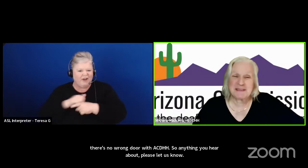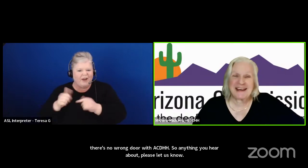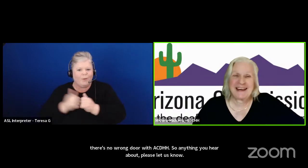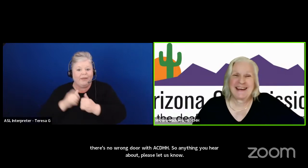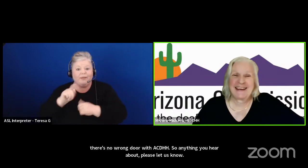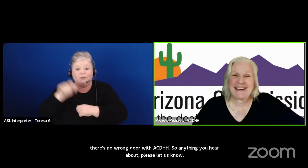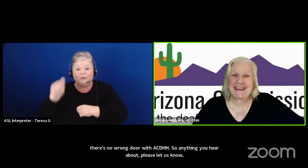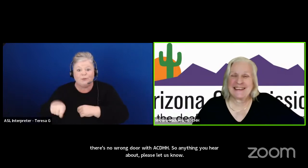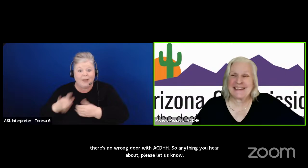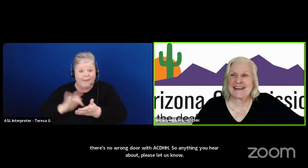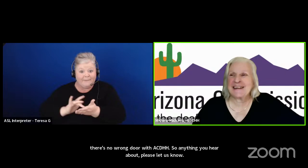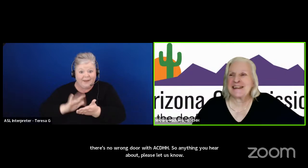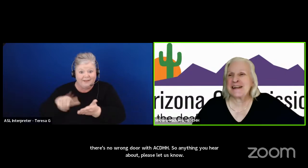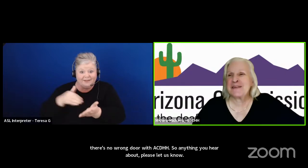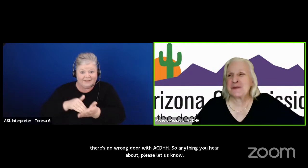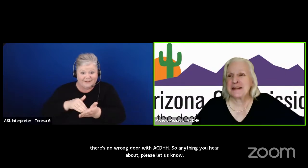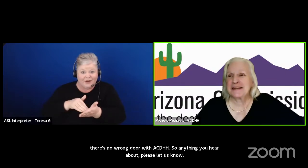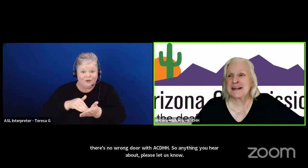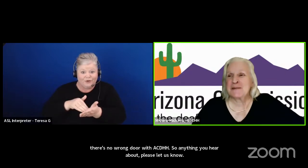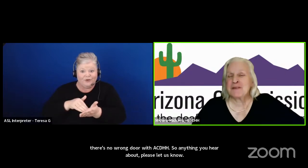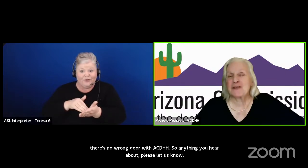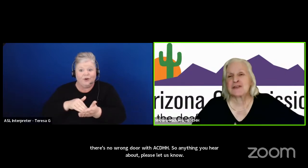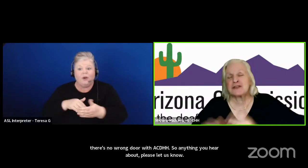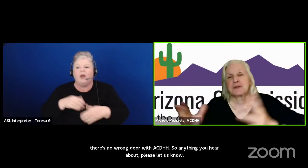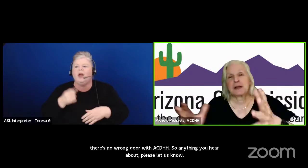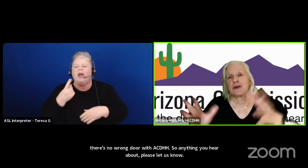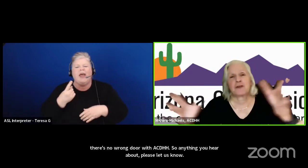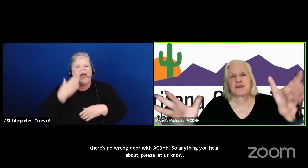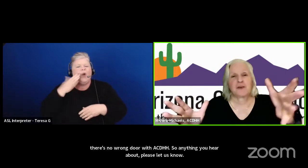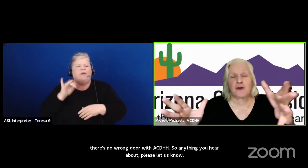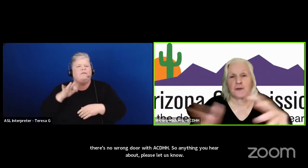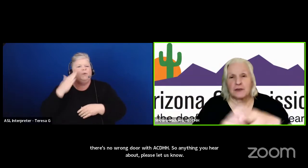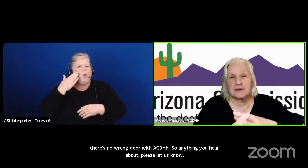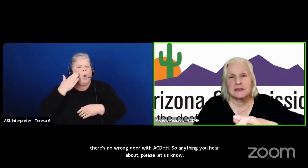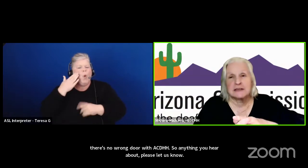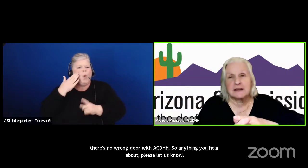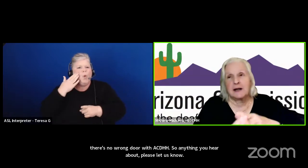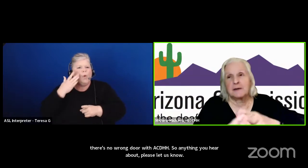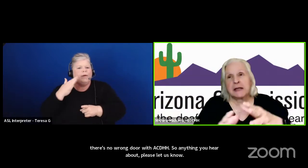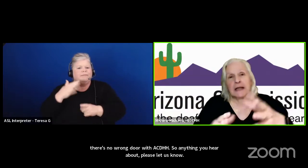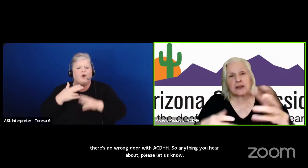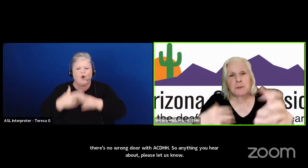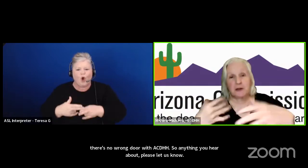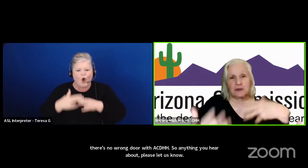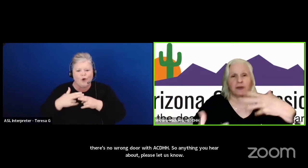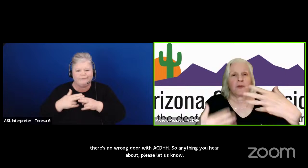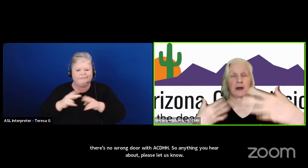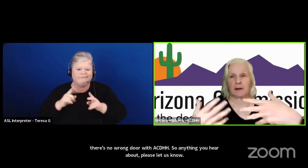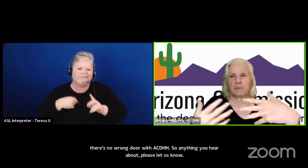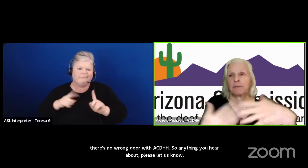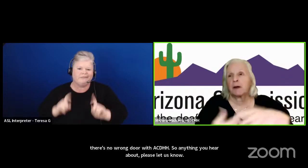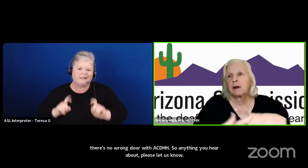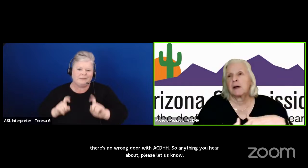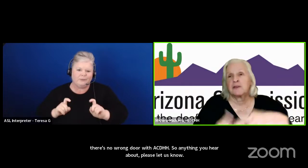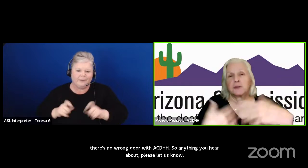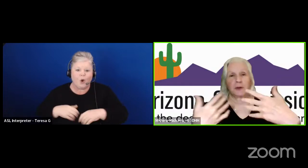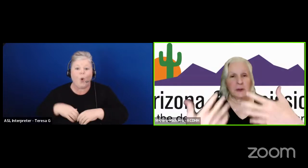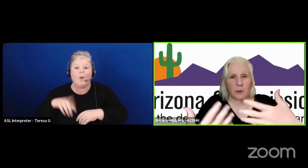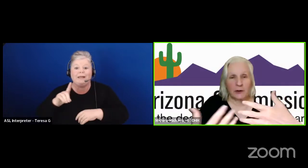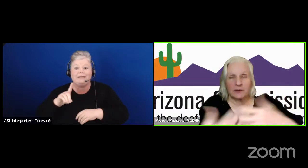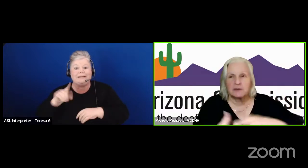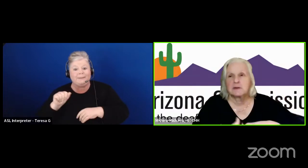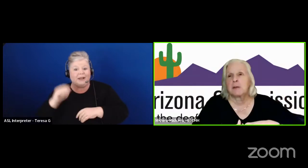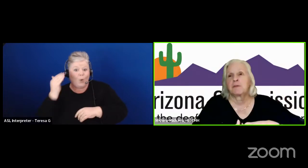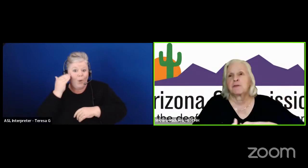Center. And there's something, I don't know if you've ever heard of this. It's an experiential thing, a